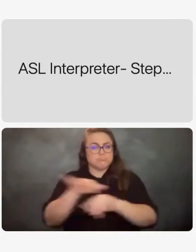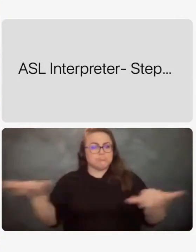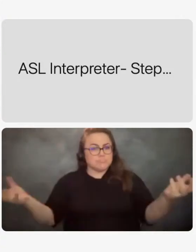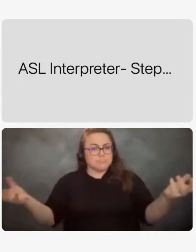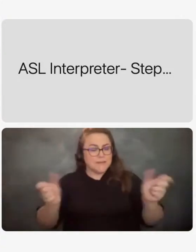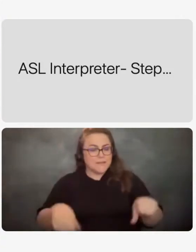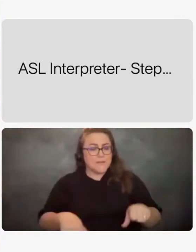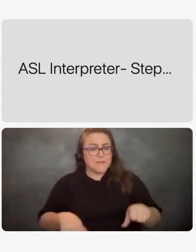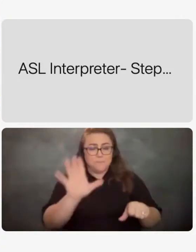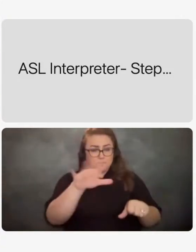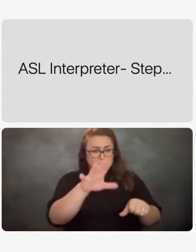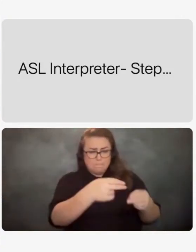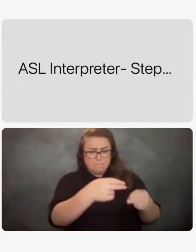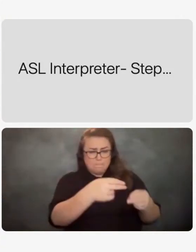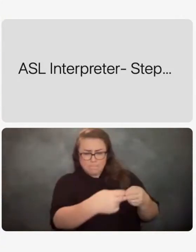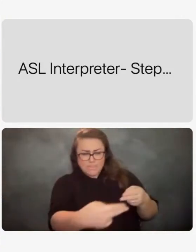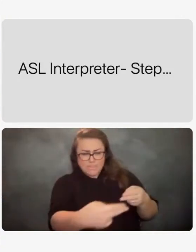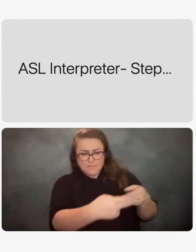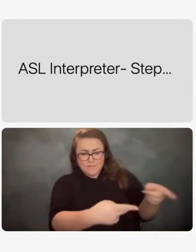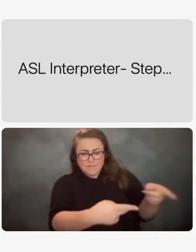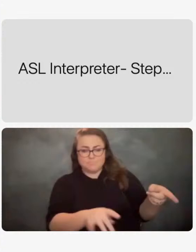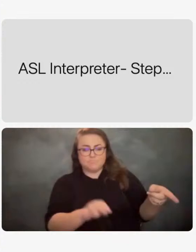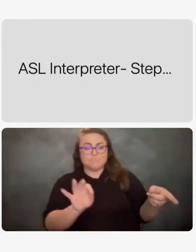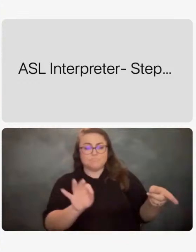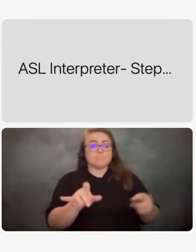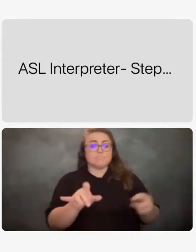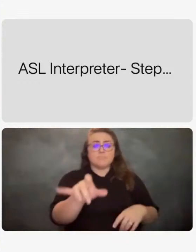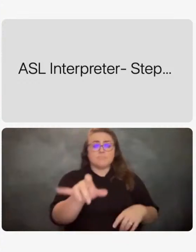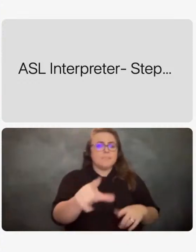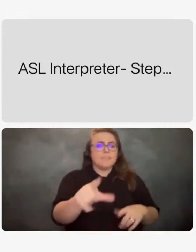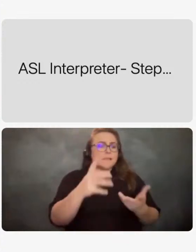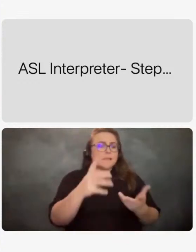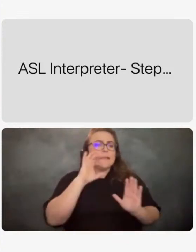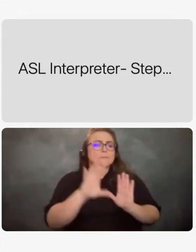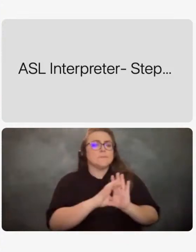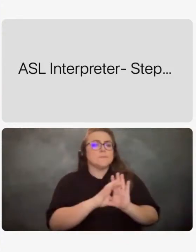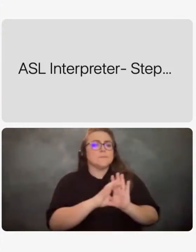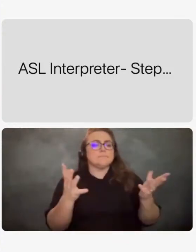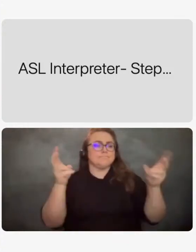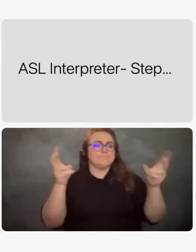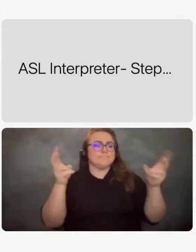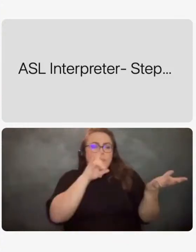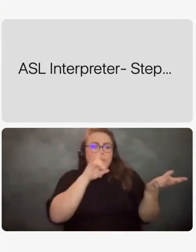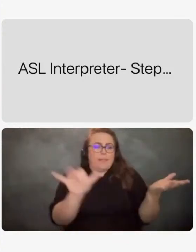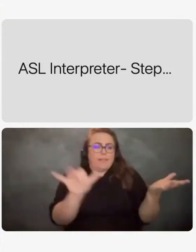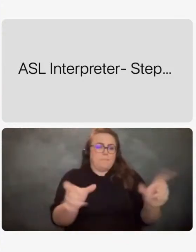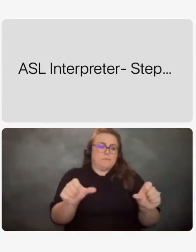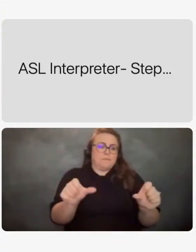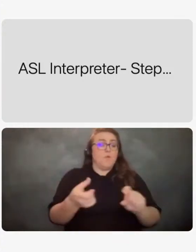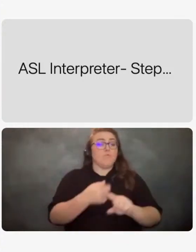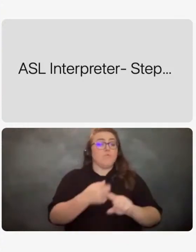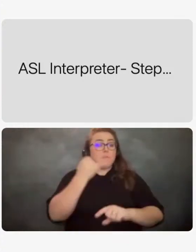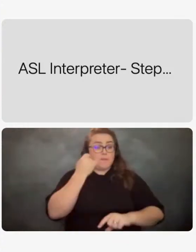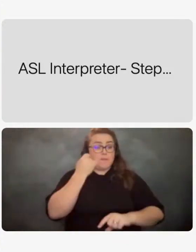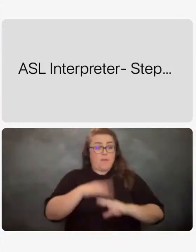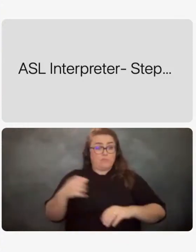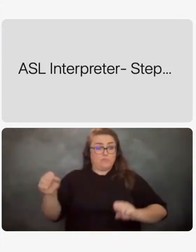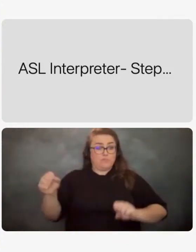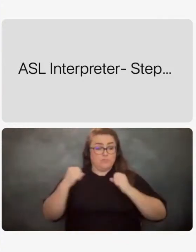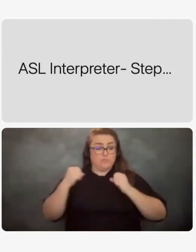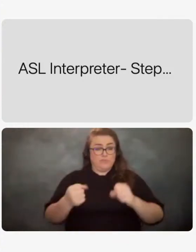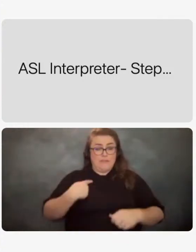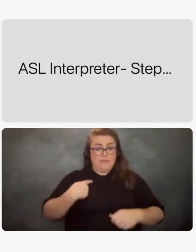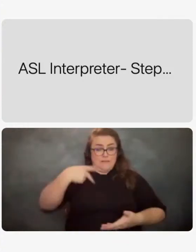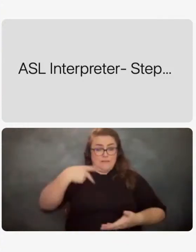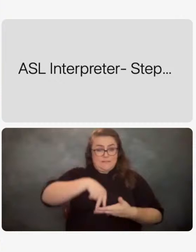This is just an image of what it could look like from the street. As you see there, you have an opportunity for a very